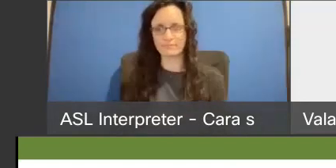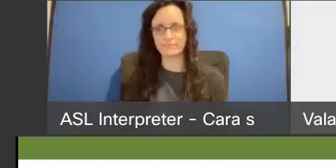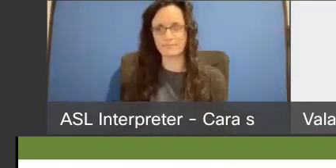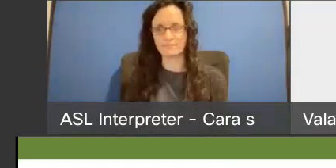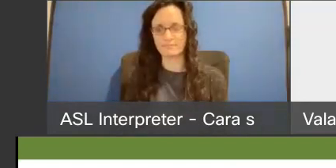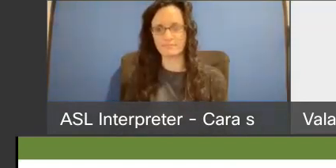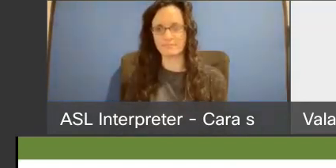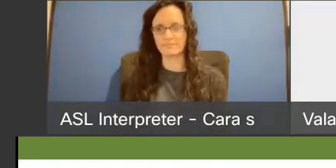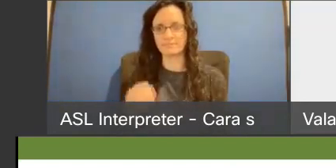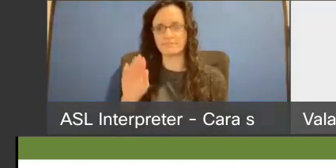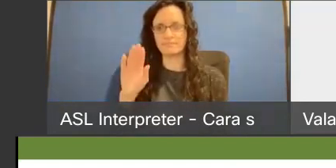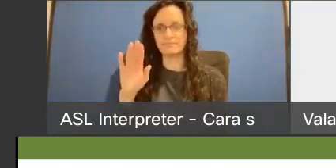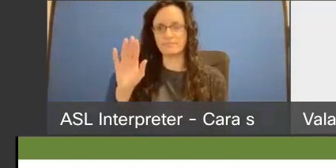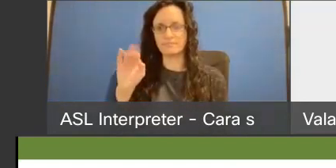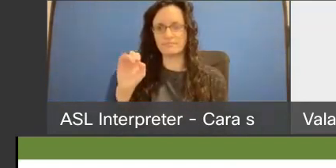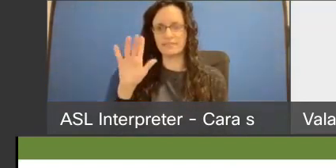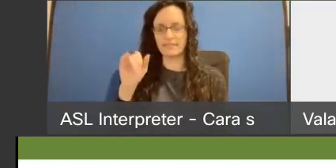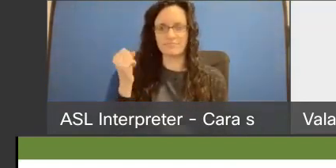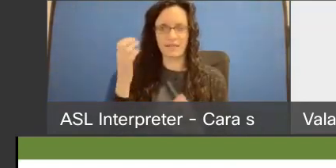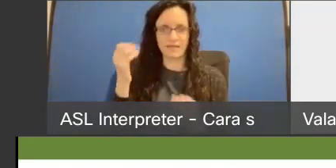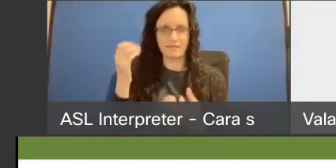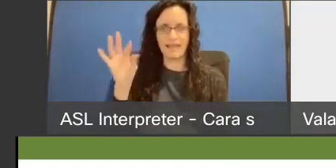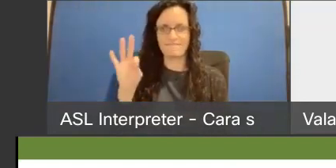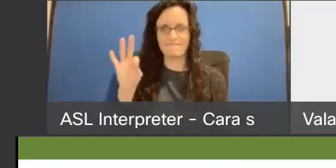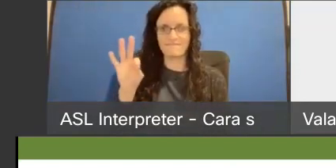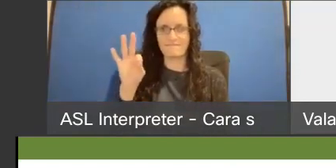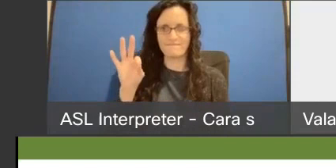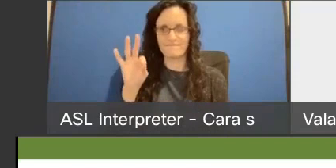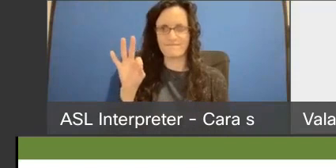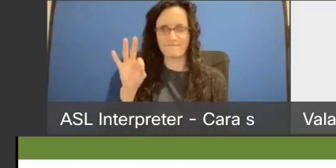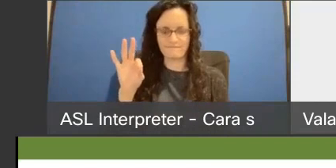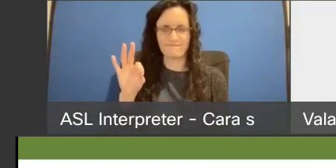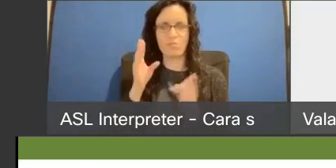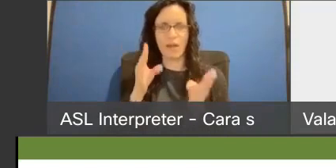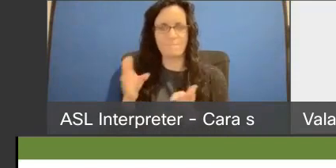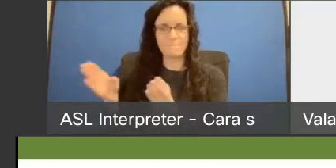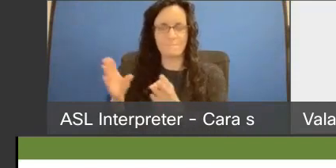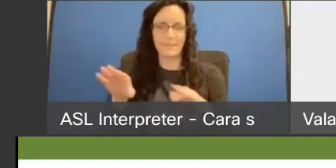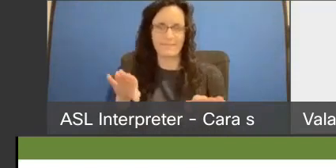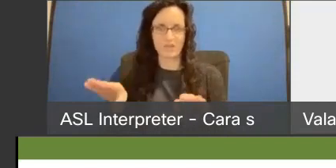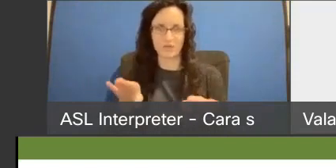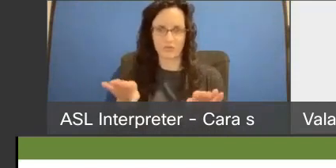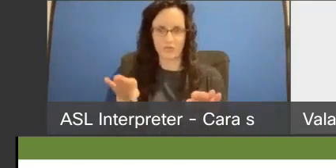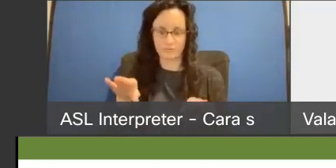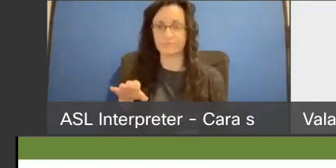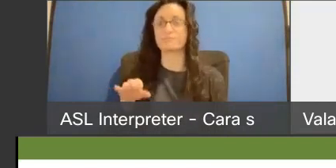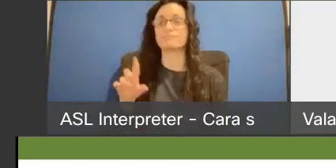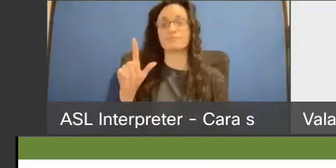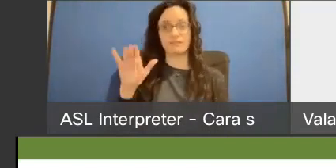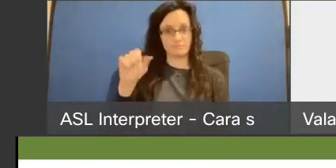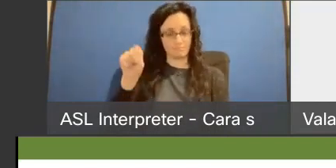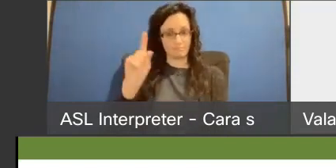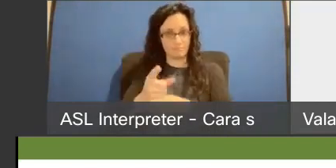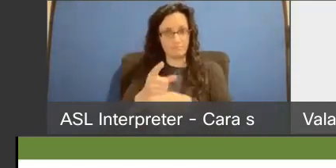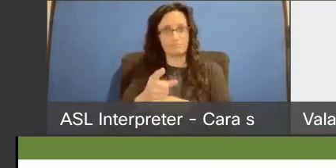Lots and lots of votes for F. For preparatory behavior, exactly. For preparatory behavior. Yeah, yep. Exactly. She's preparing for something later,